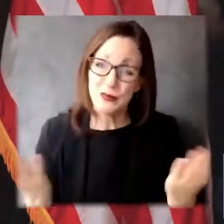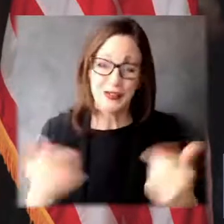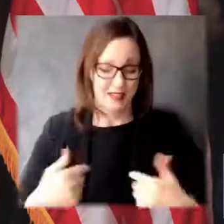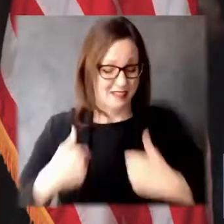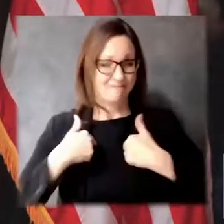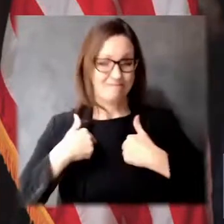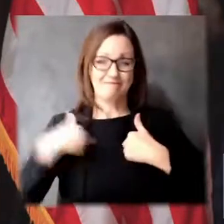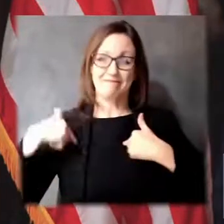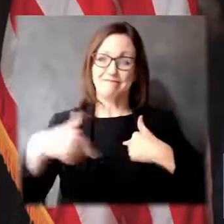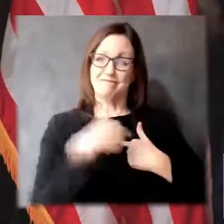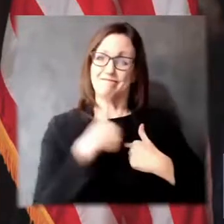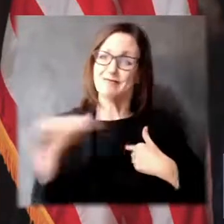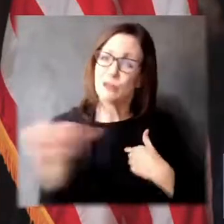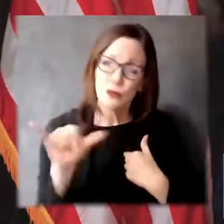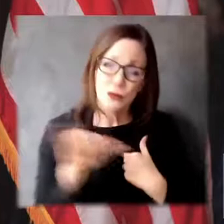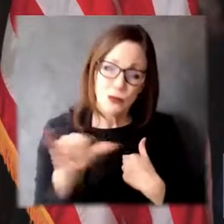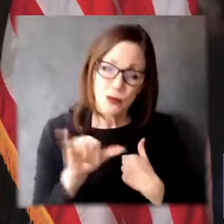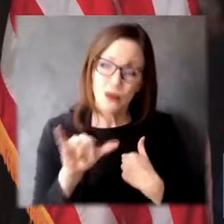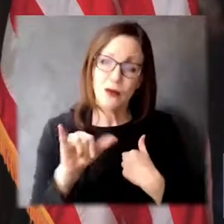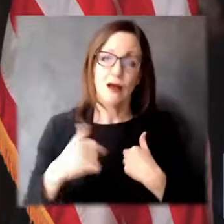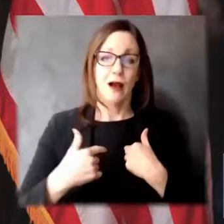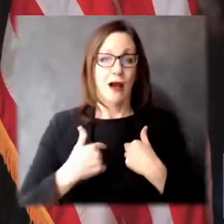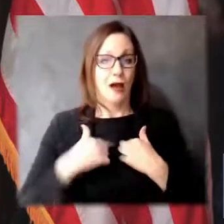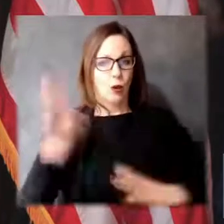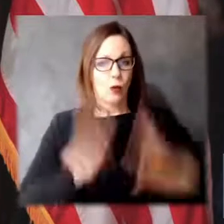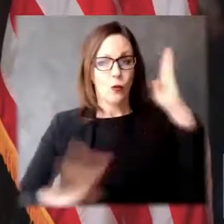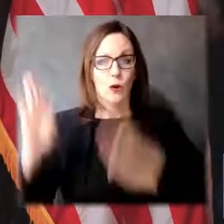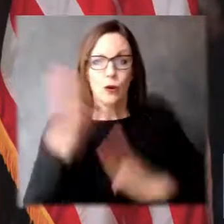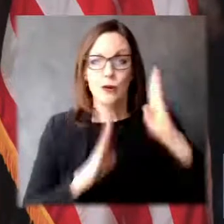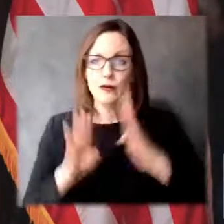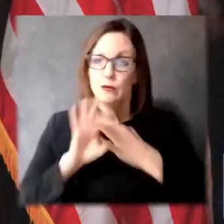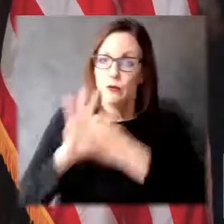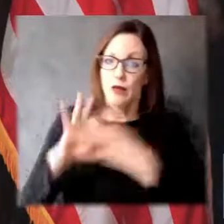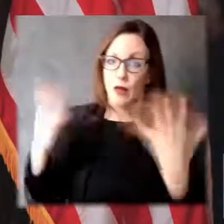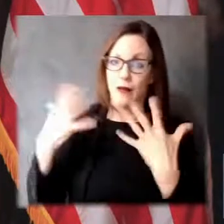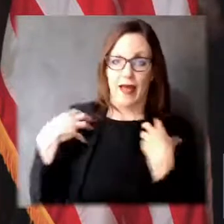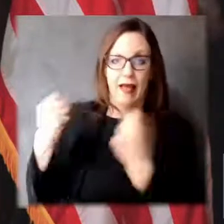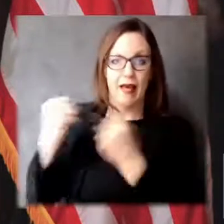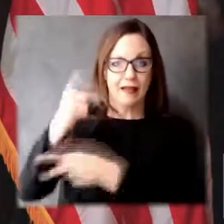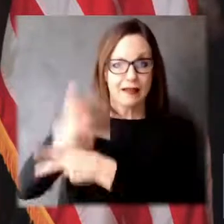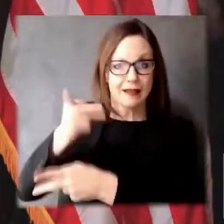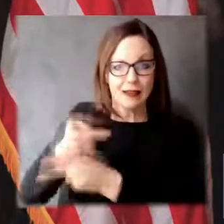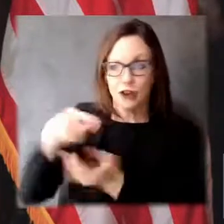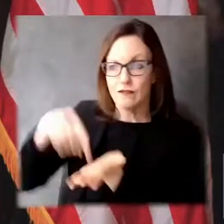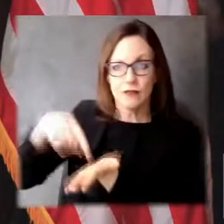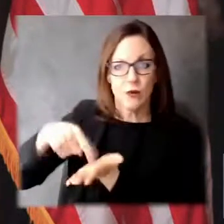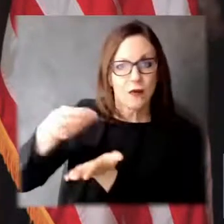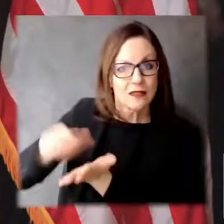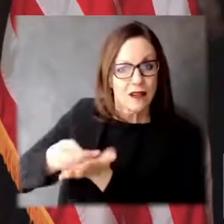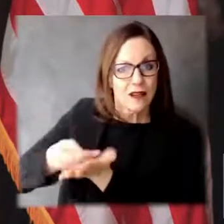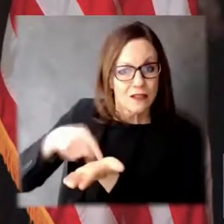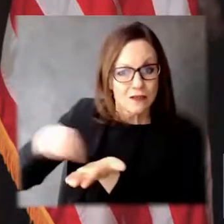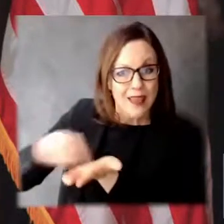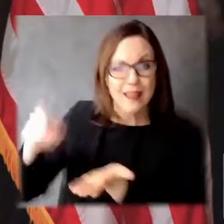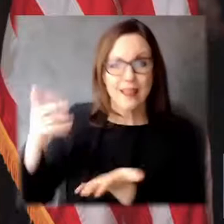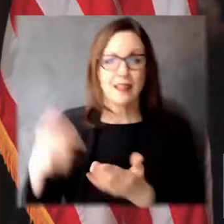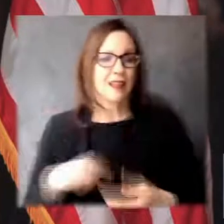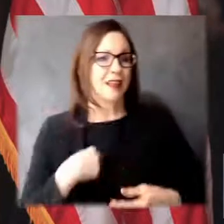Worried about how you'll see a doctor or afford your prescriptions. Worried about taking care of your loved ones from a